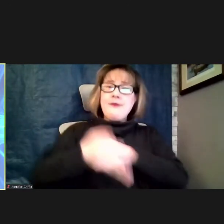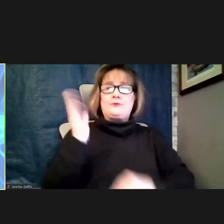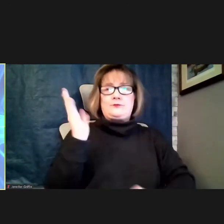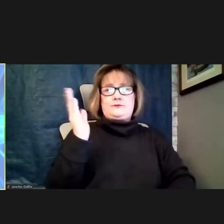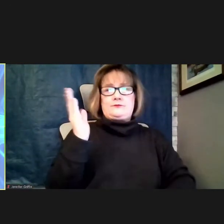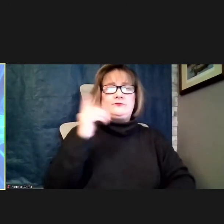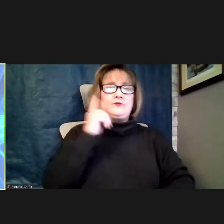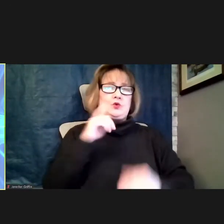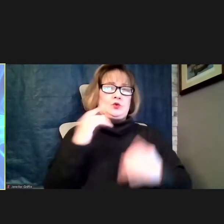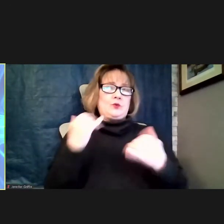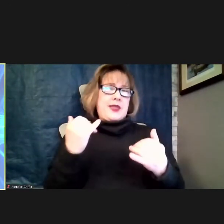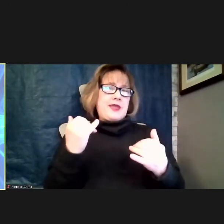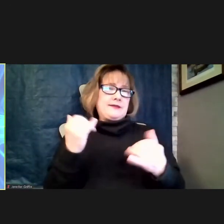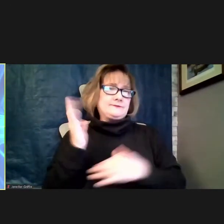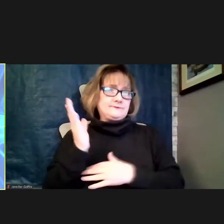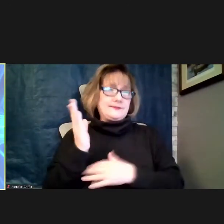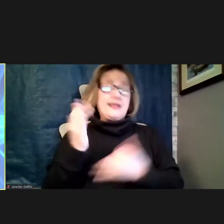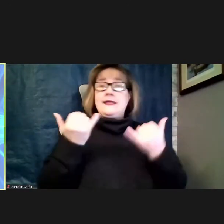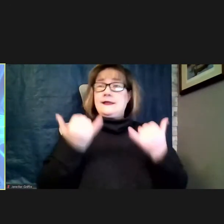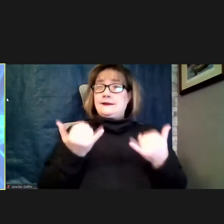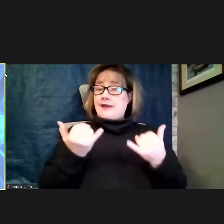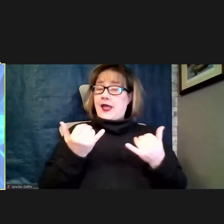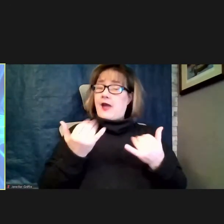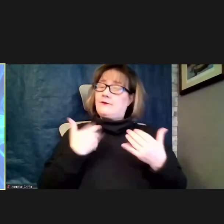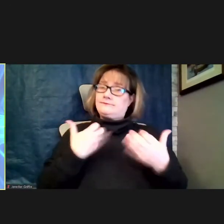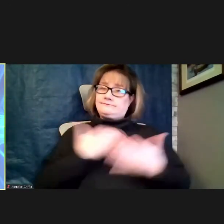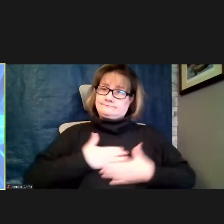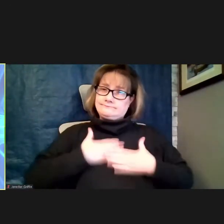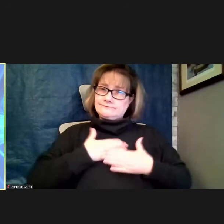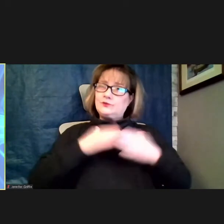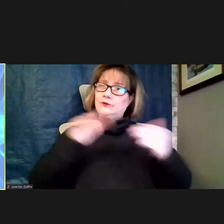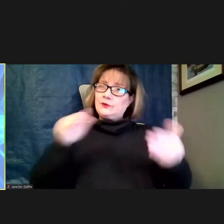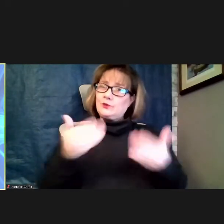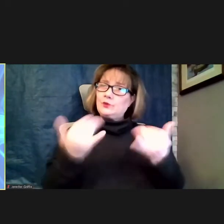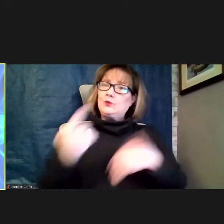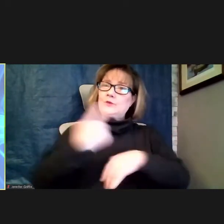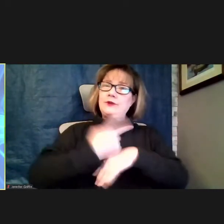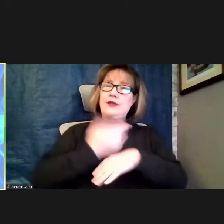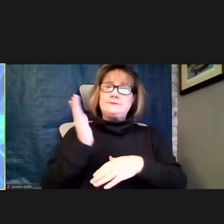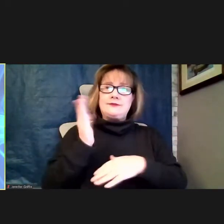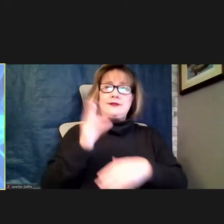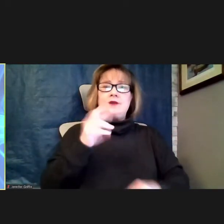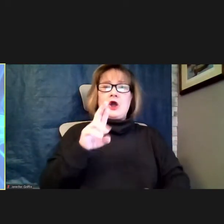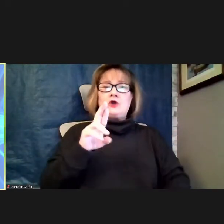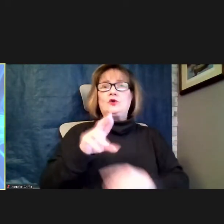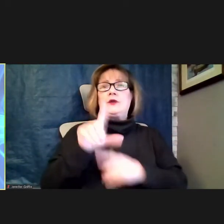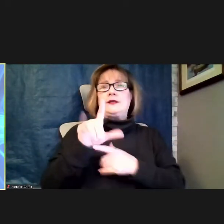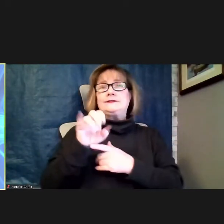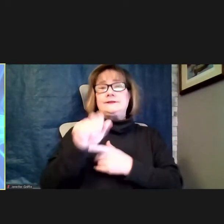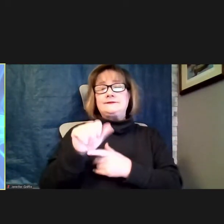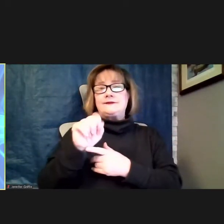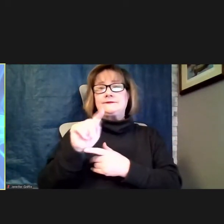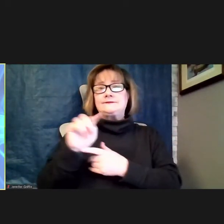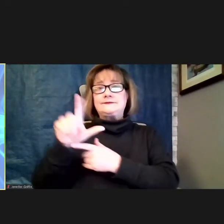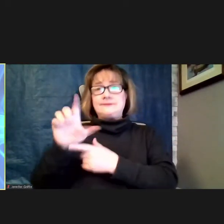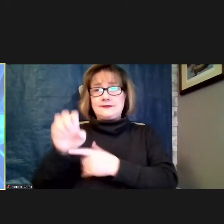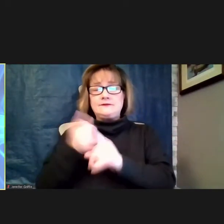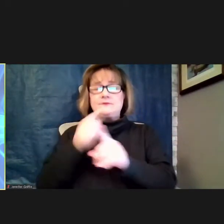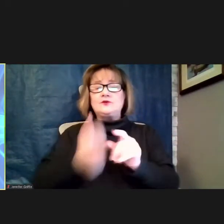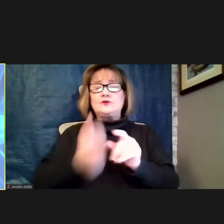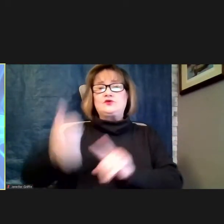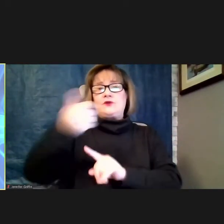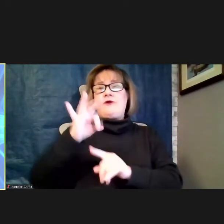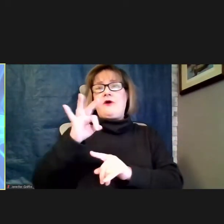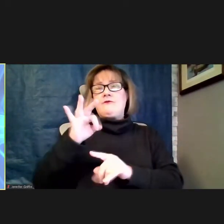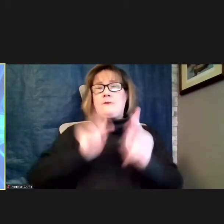today's webinar. Now, it's with great pleasure that I introduce today's speaker, Dr. Lisa Steele. Dr. Steele is the Chief of the